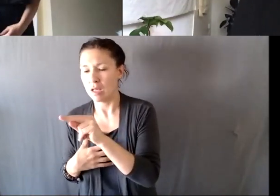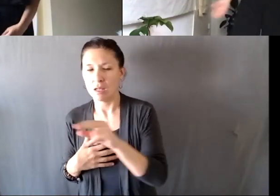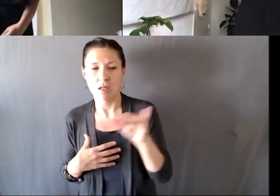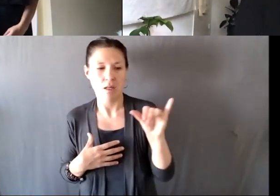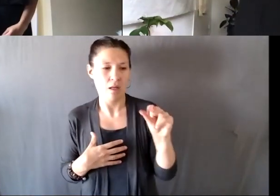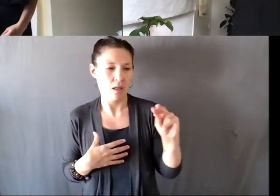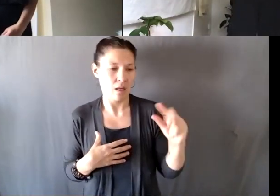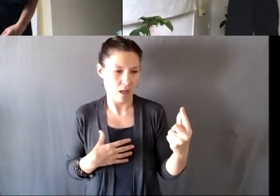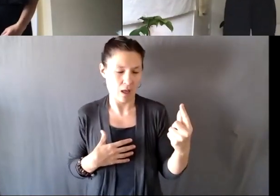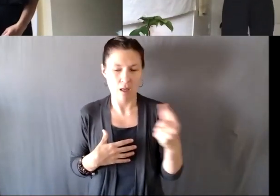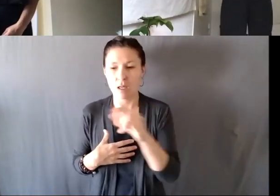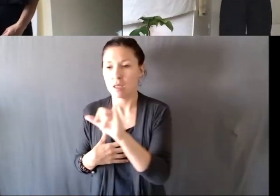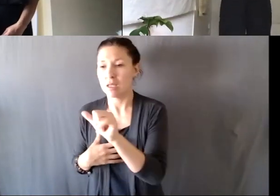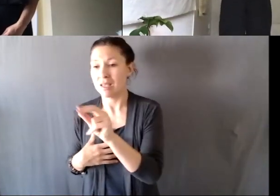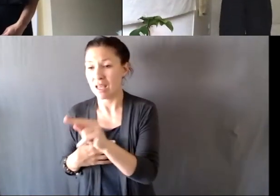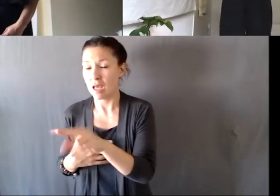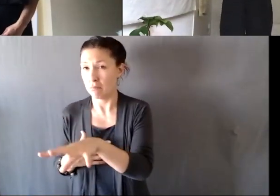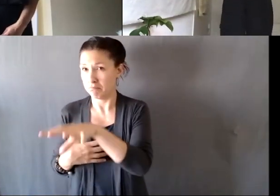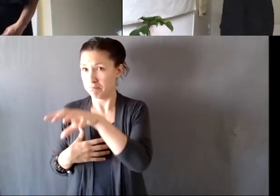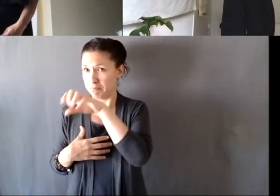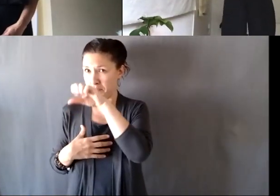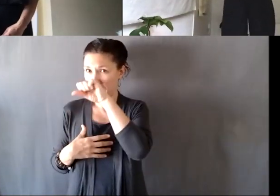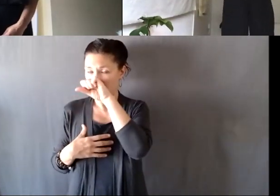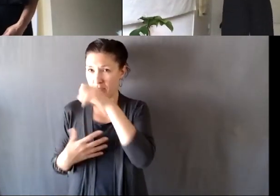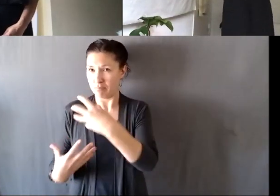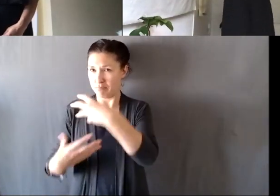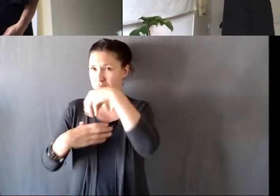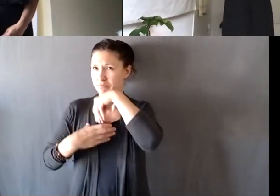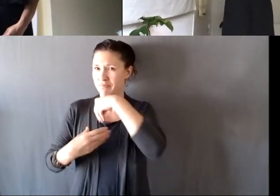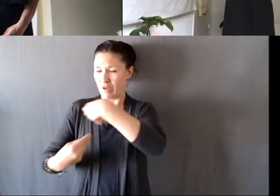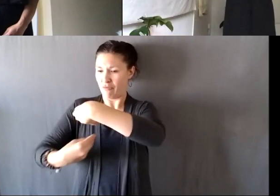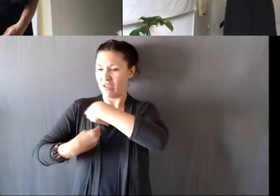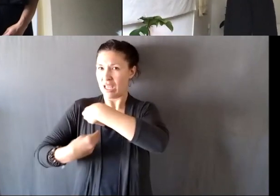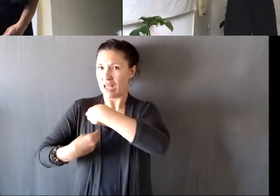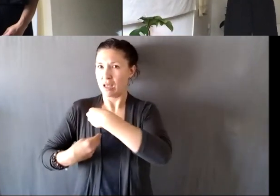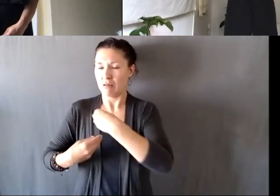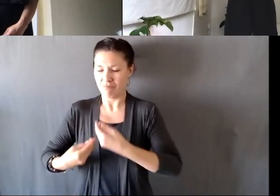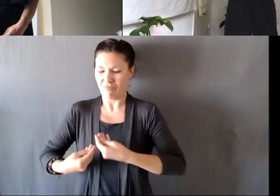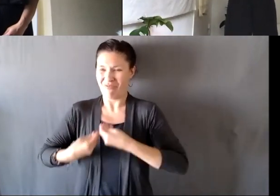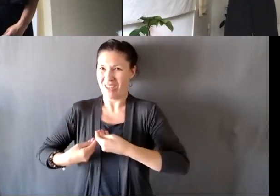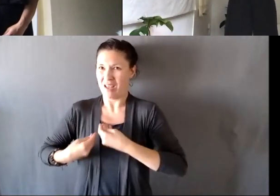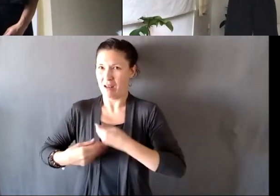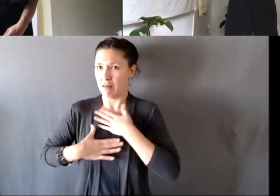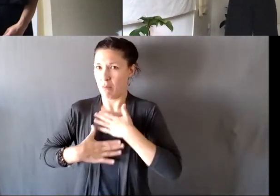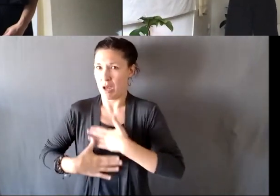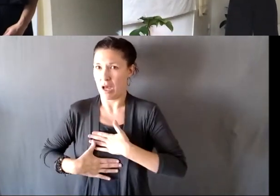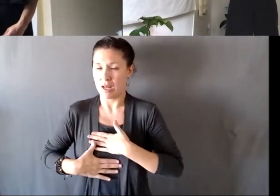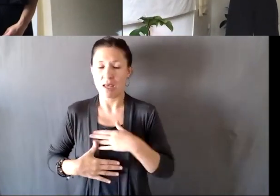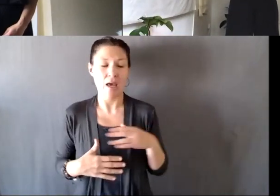nourishing the body, gathering, and yang exhaling, releasing.